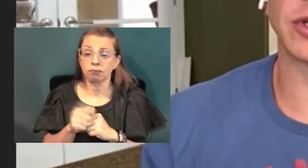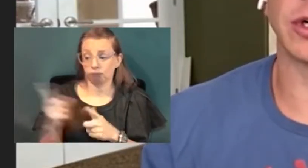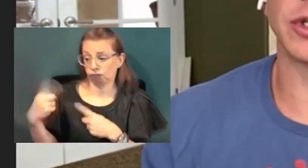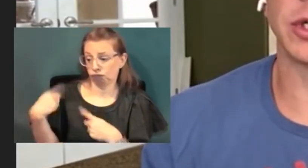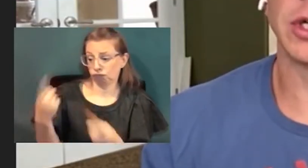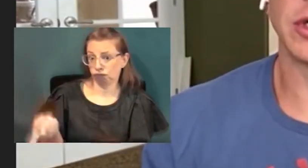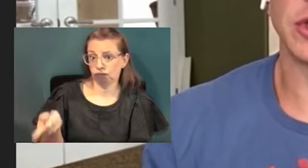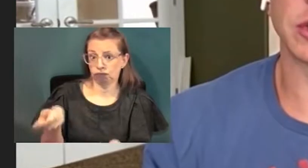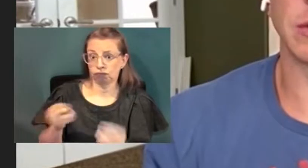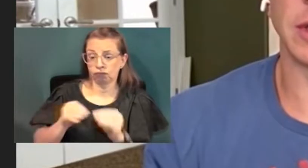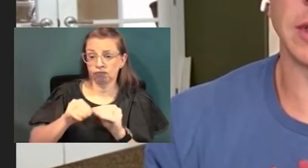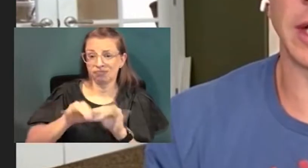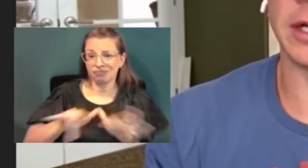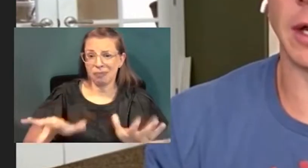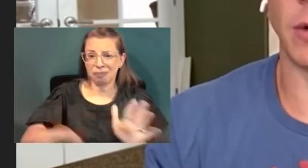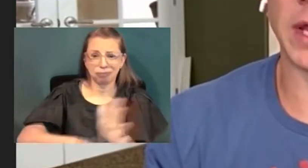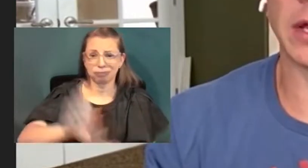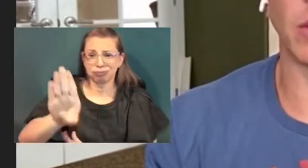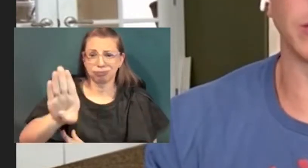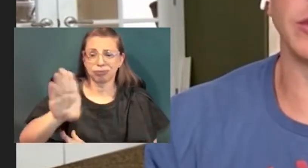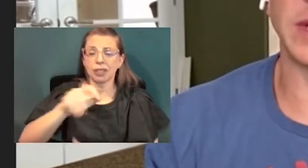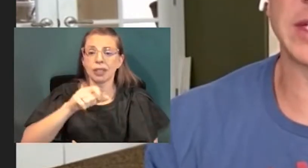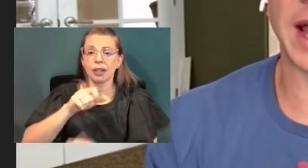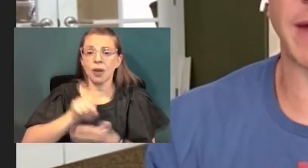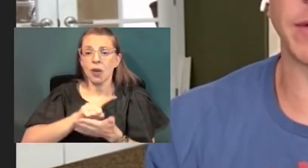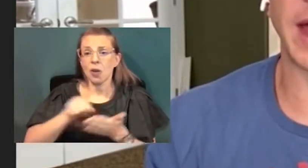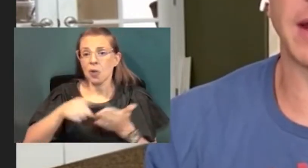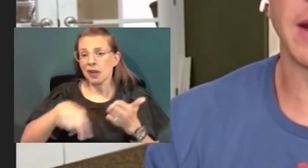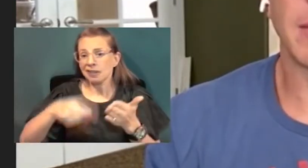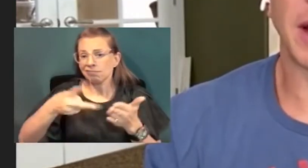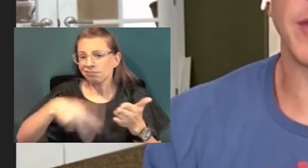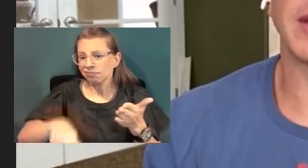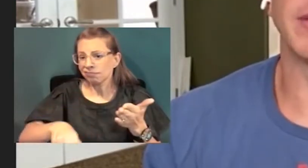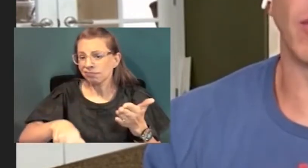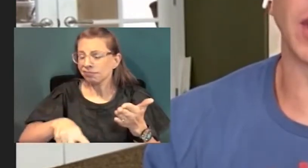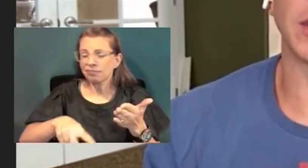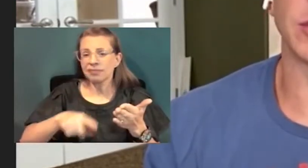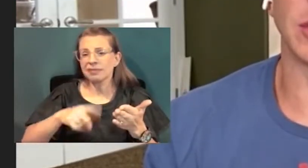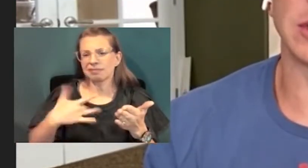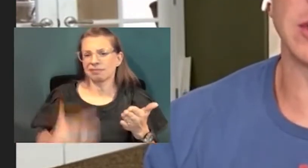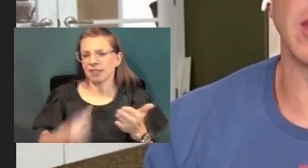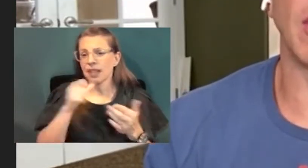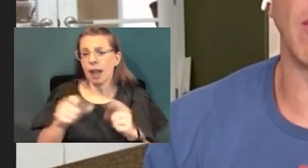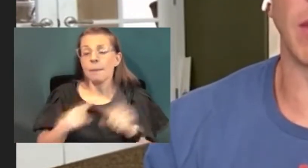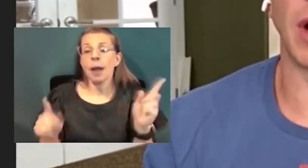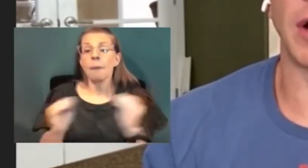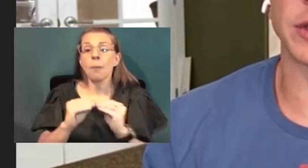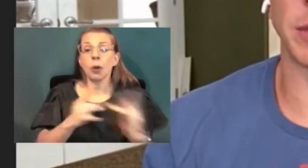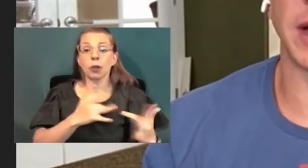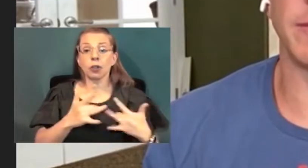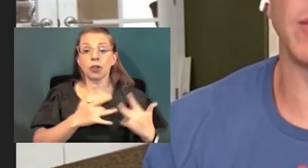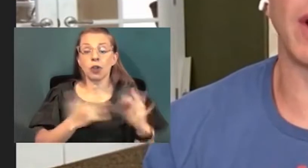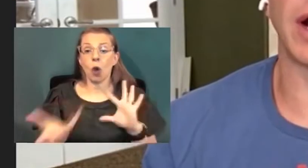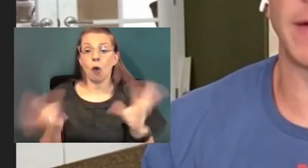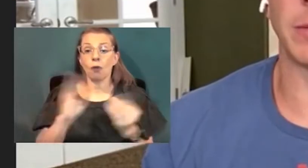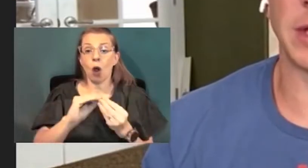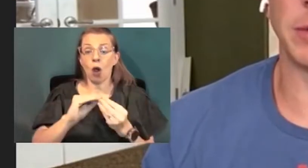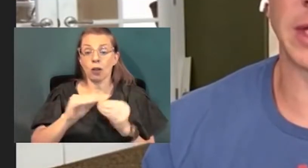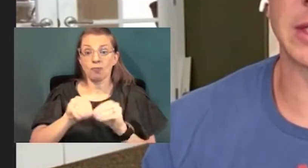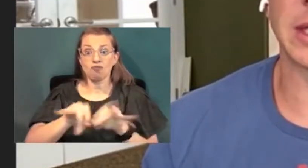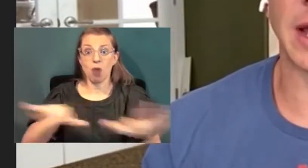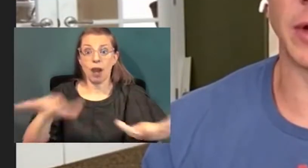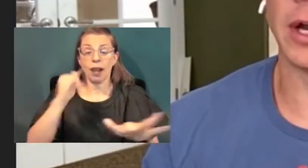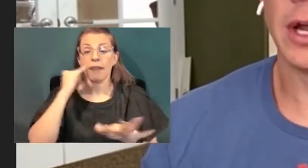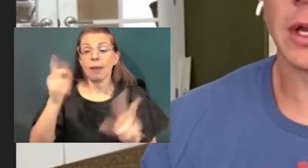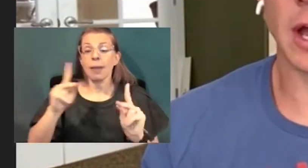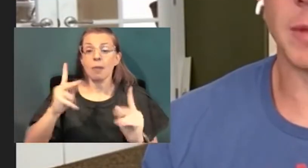big surge just a week or 2 weeks after that. But I think the more concern is the overall spread. If you are having people